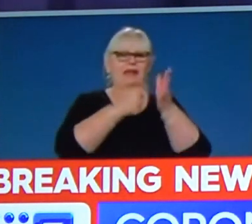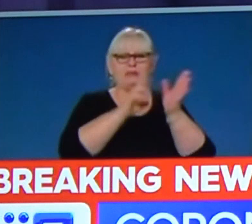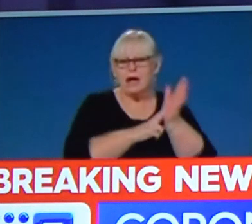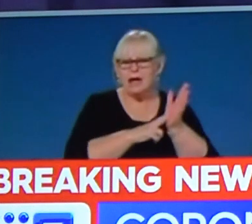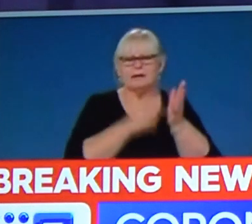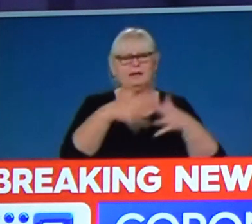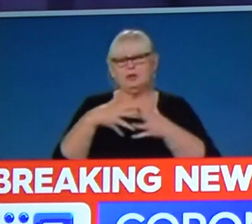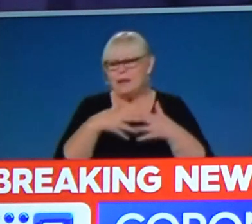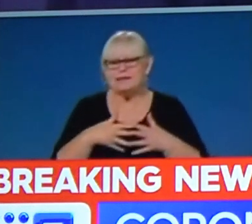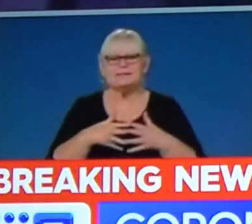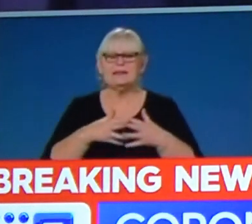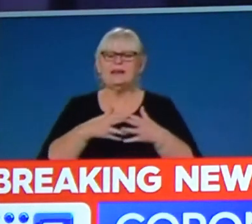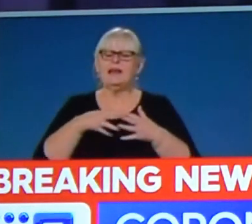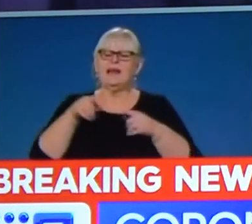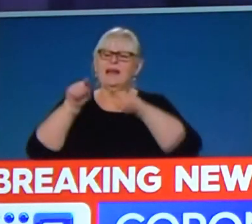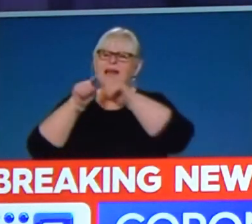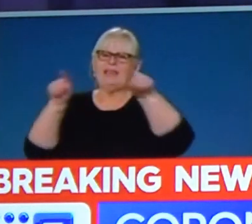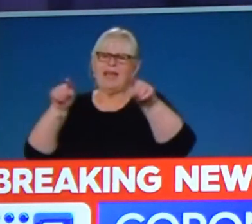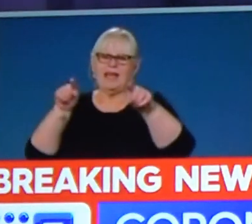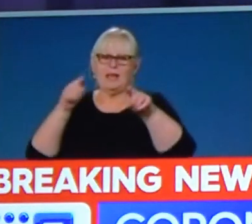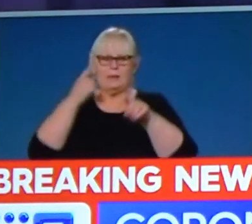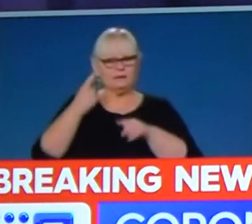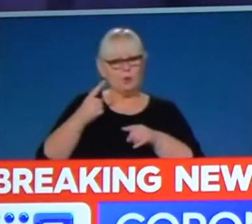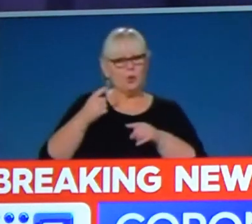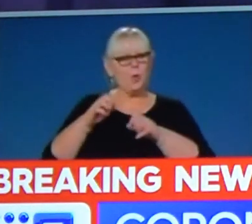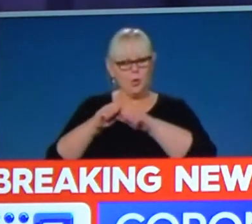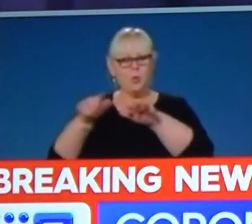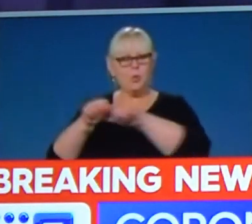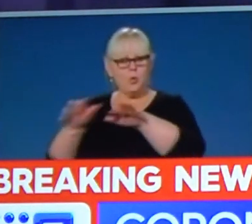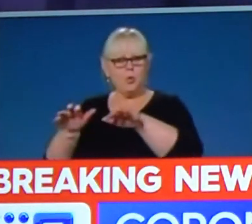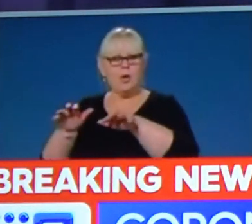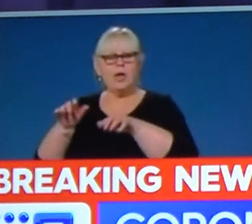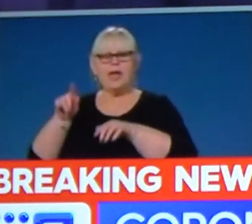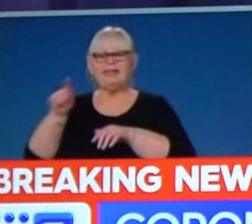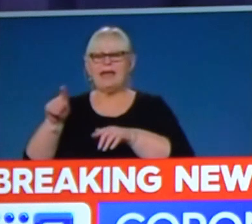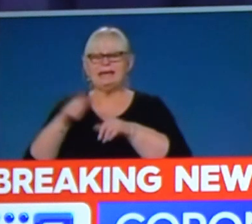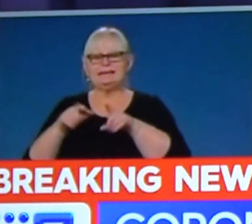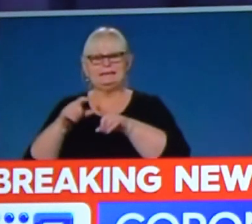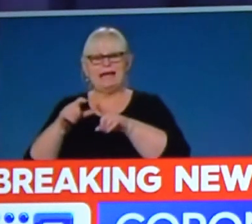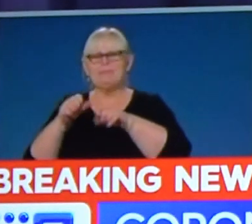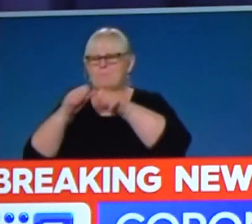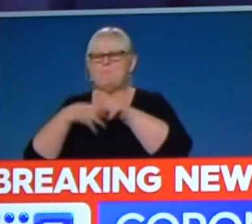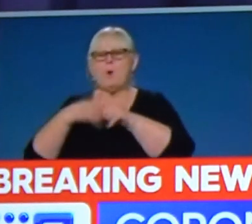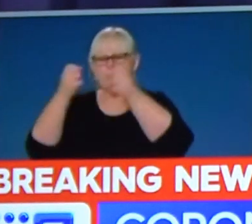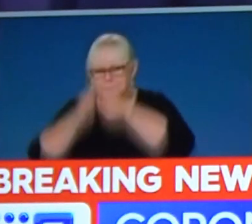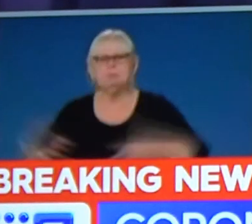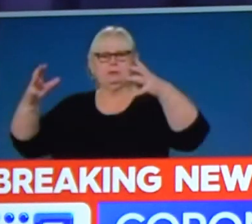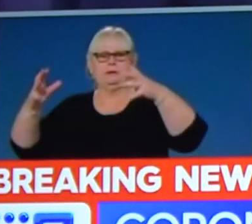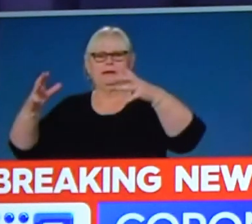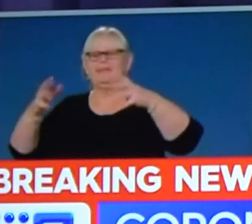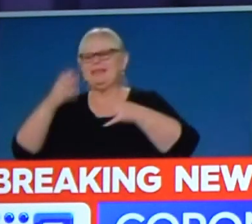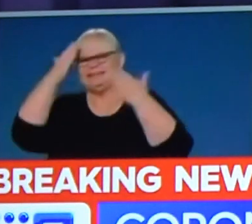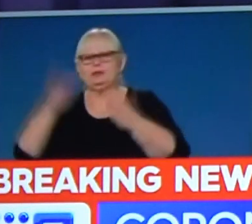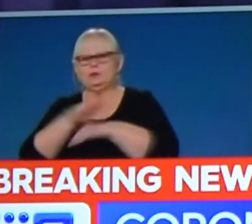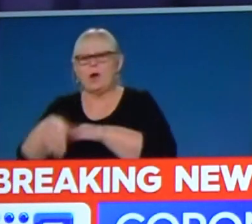the US, that when they detected significant outbreaks, they probably had much larger outbreaks in the community that were